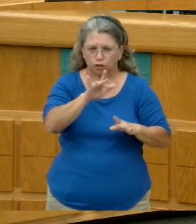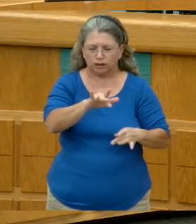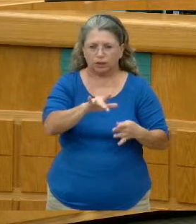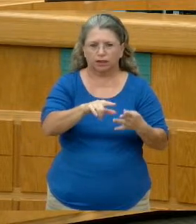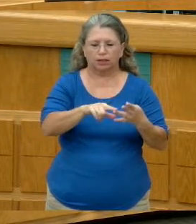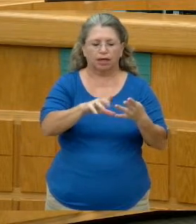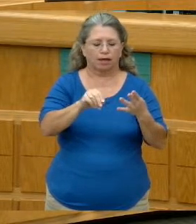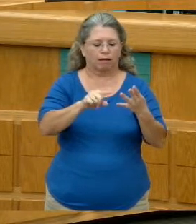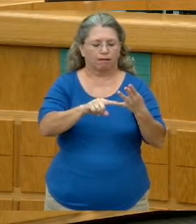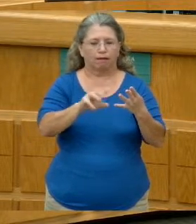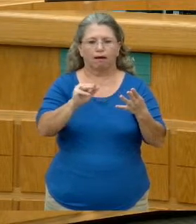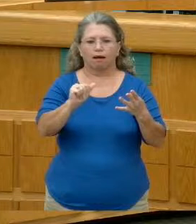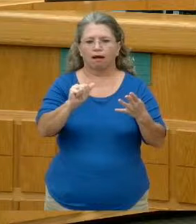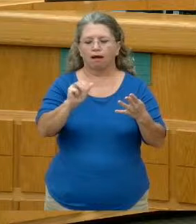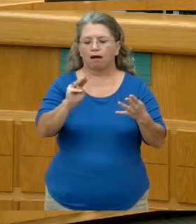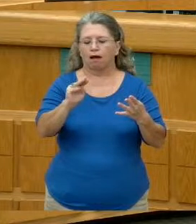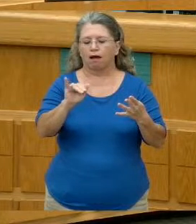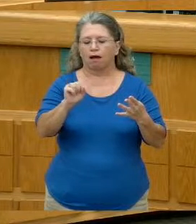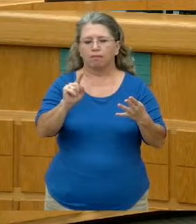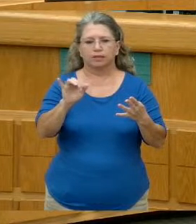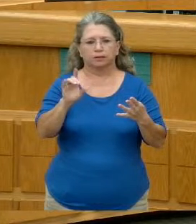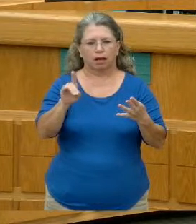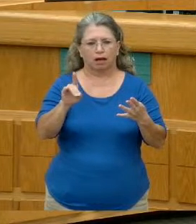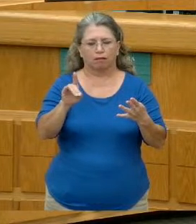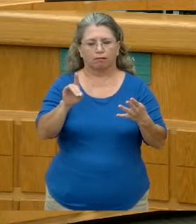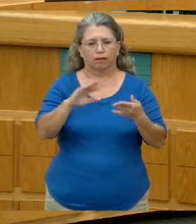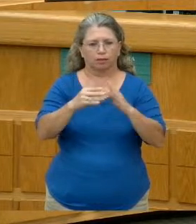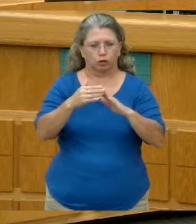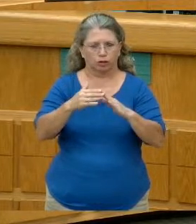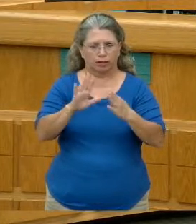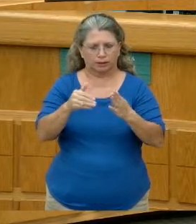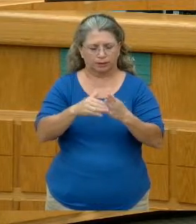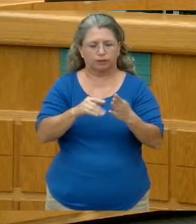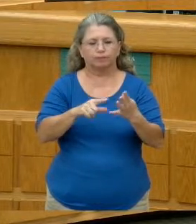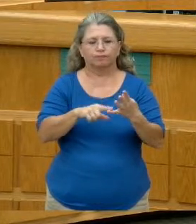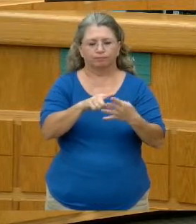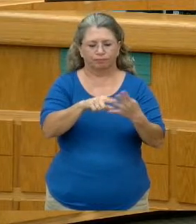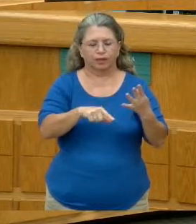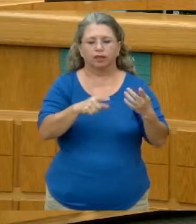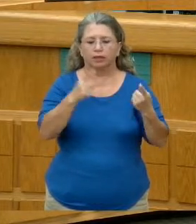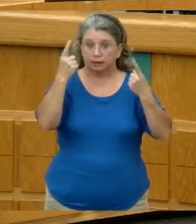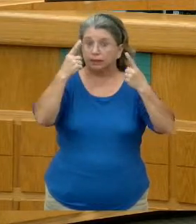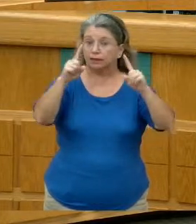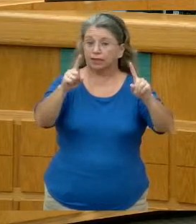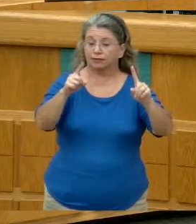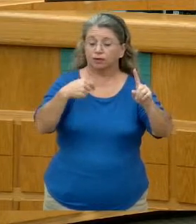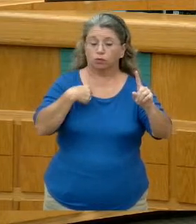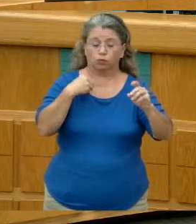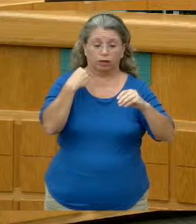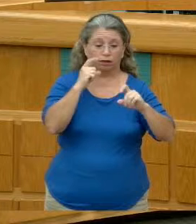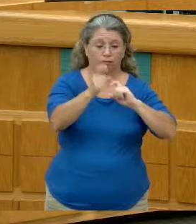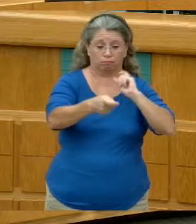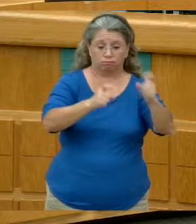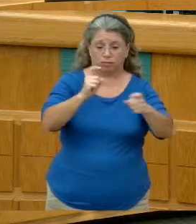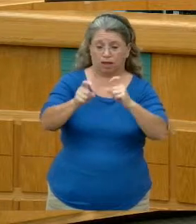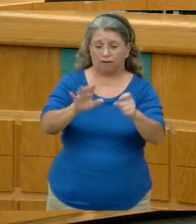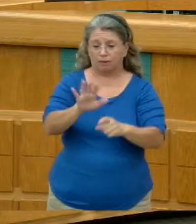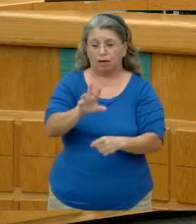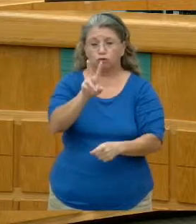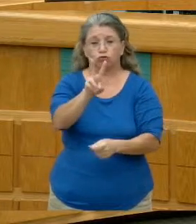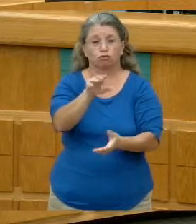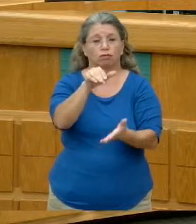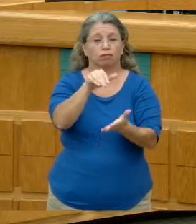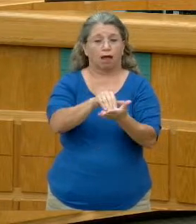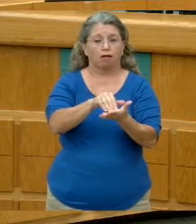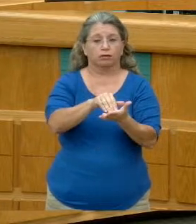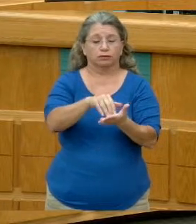Community Health Center. It was very successful, and the result of that, we gave approximately 2,000 of those packages